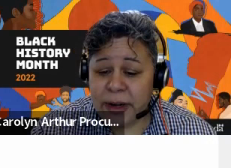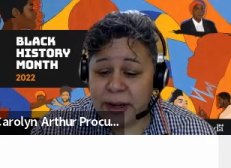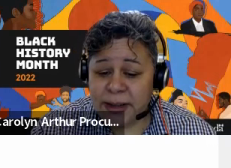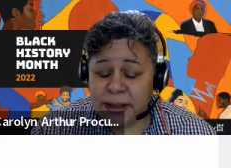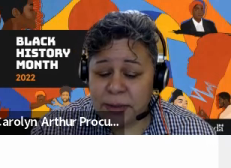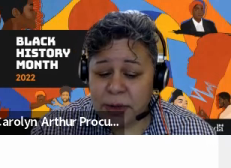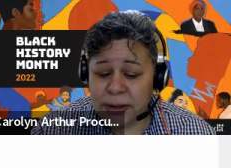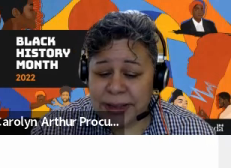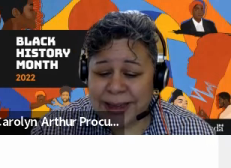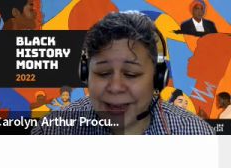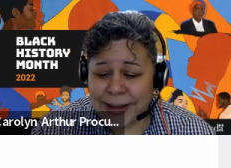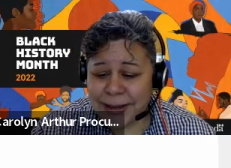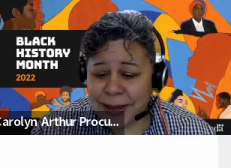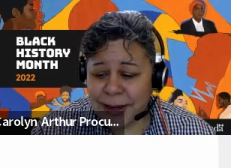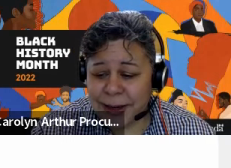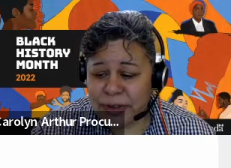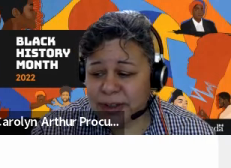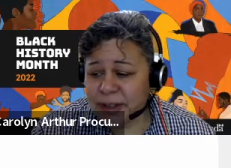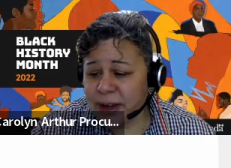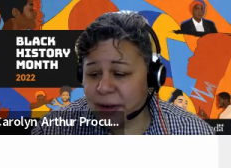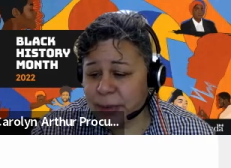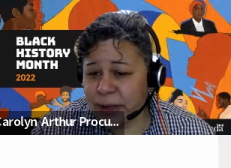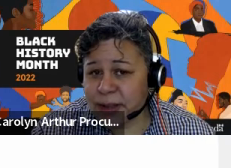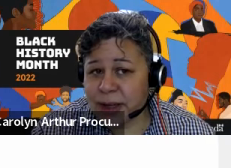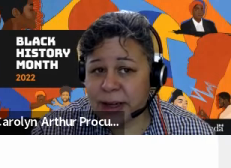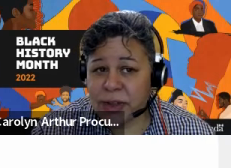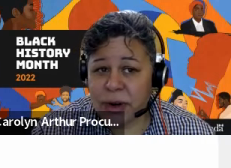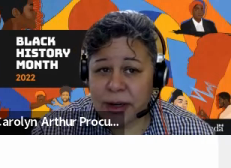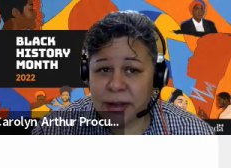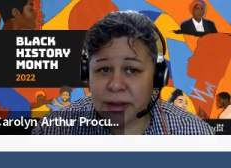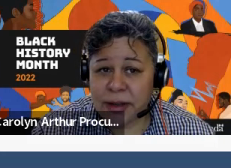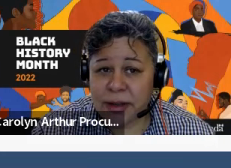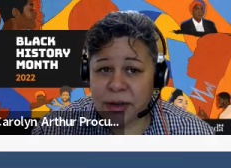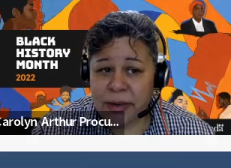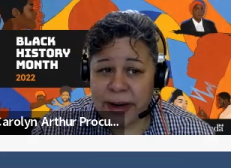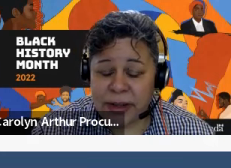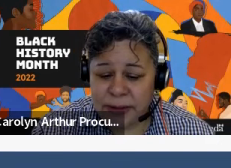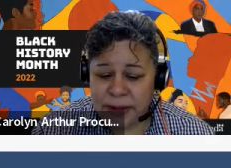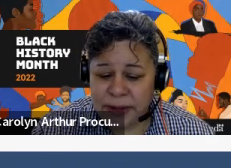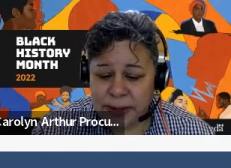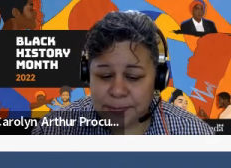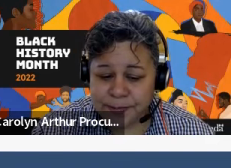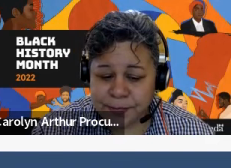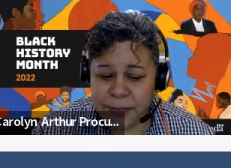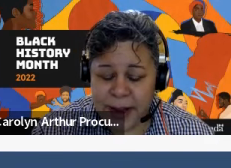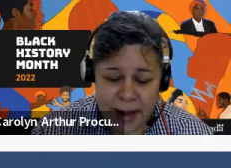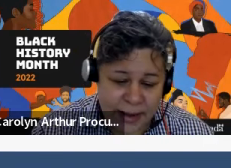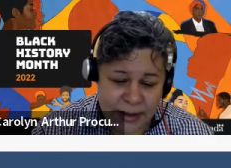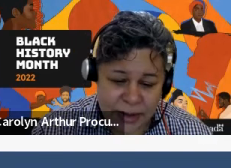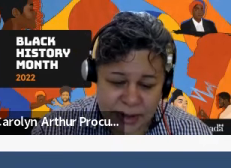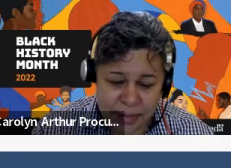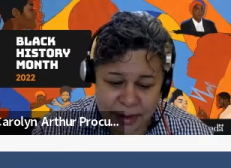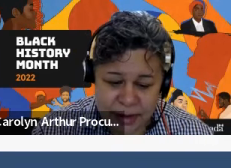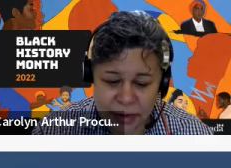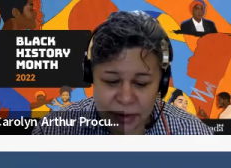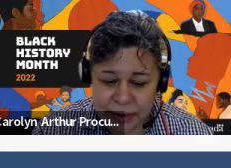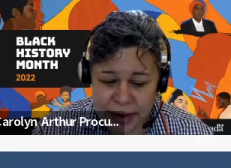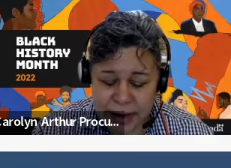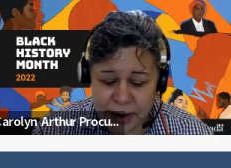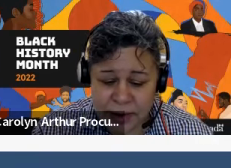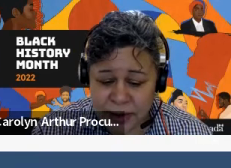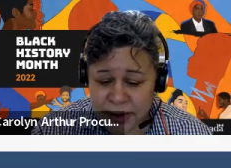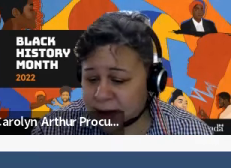we have a system called GEDS, which is the Government Electronic Directory Service. And that's just up on the